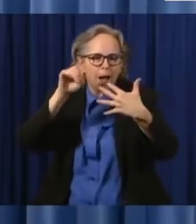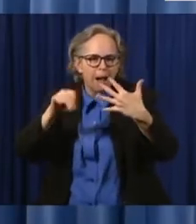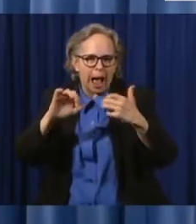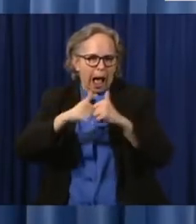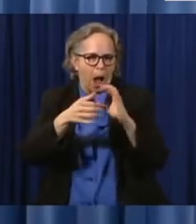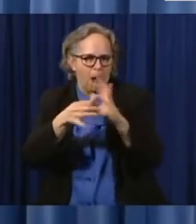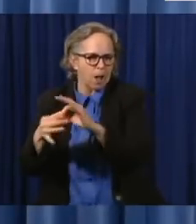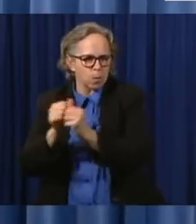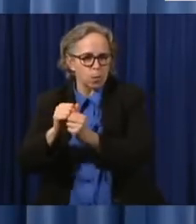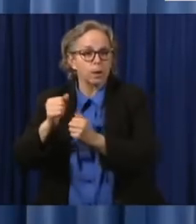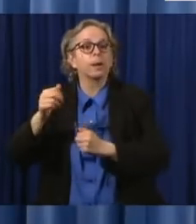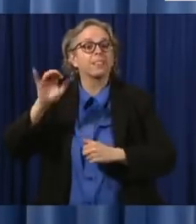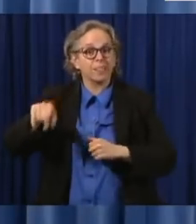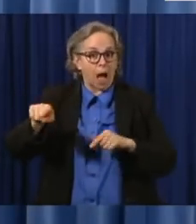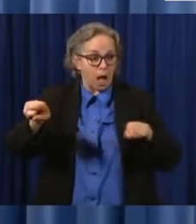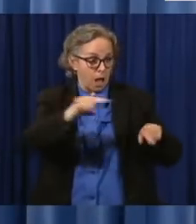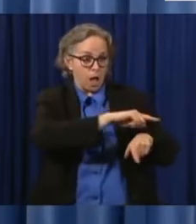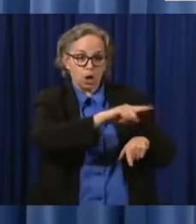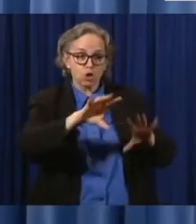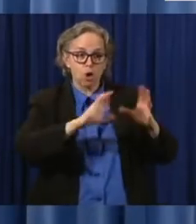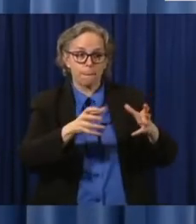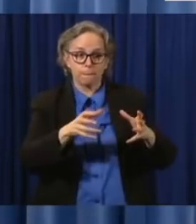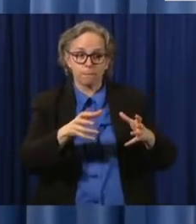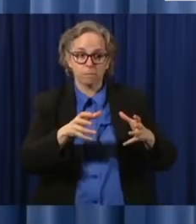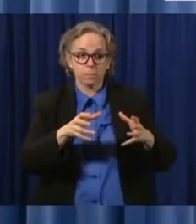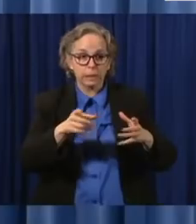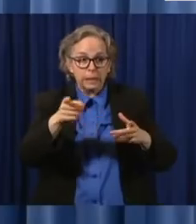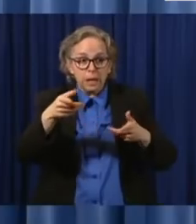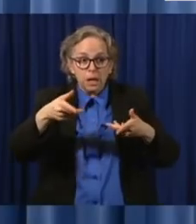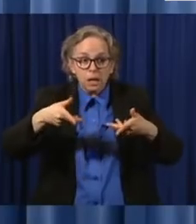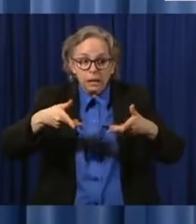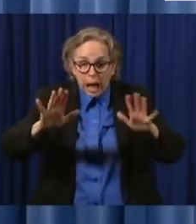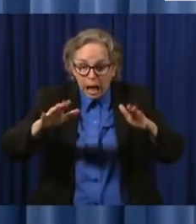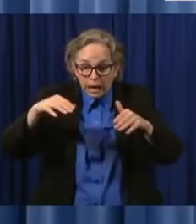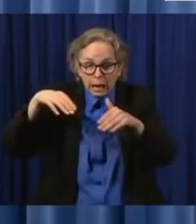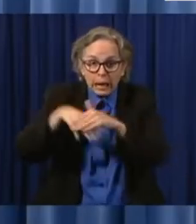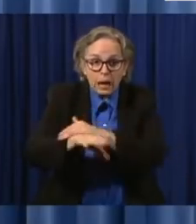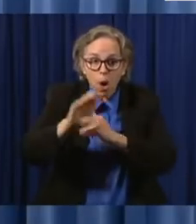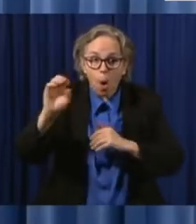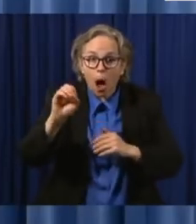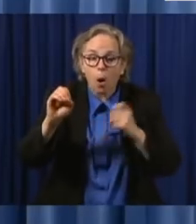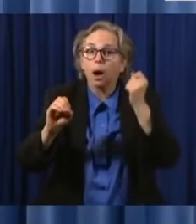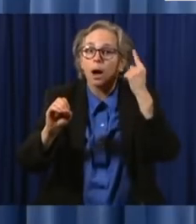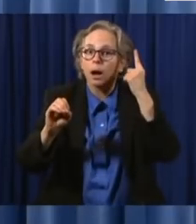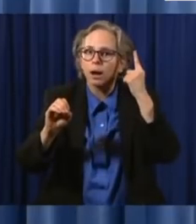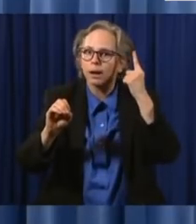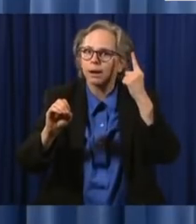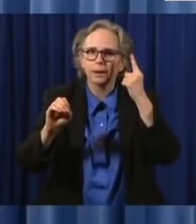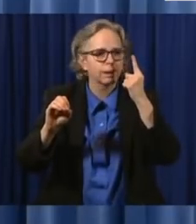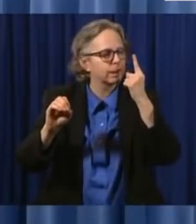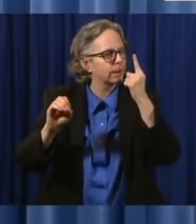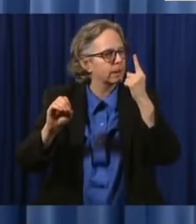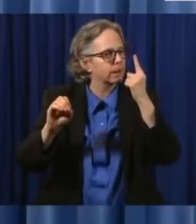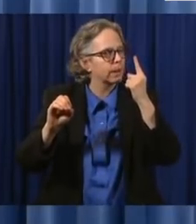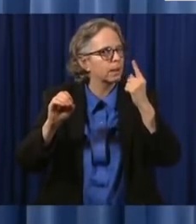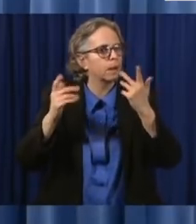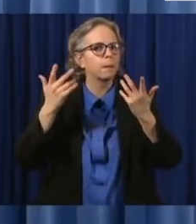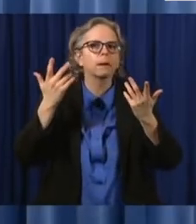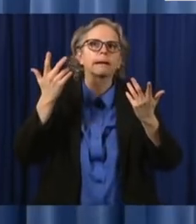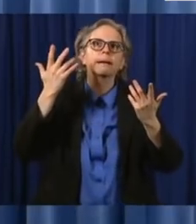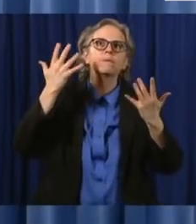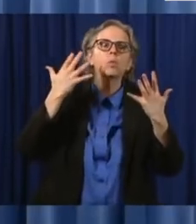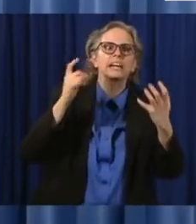not a change, unless they are doing so under medical orders for purposes of medical care, or being transported by emergency